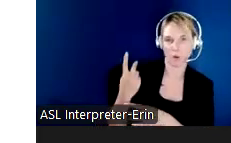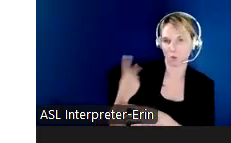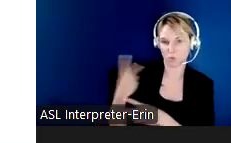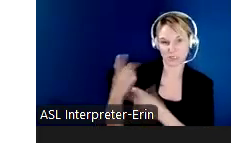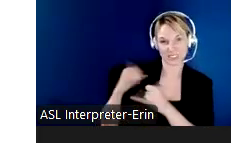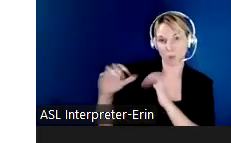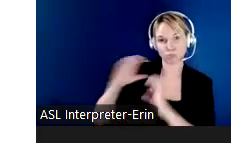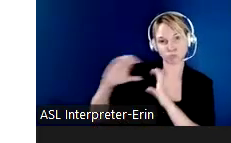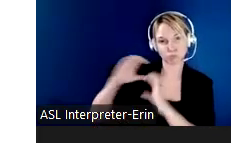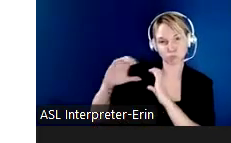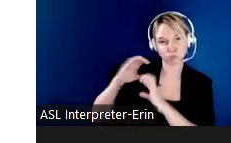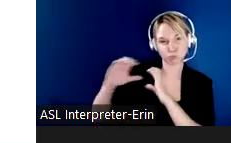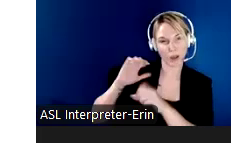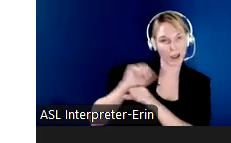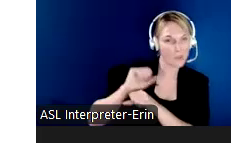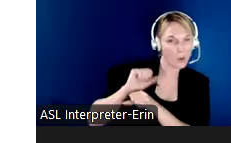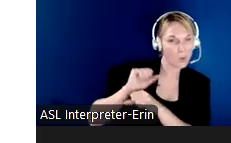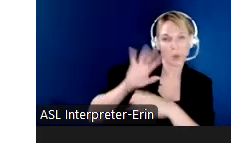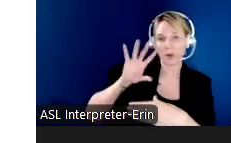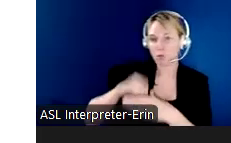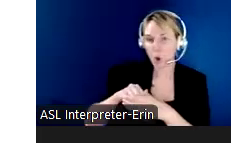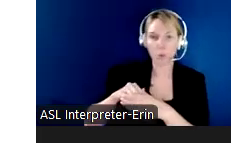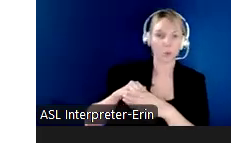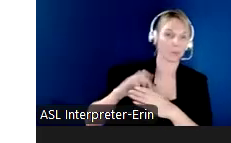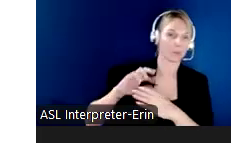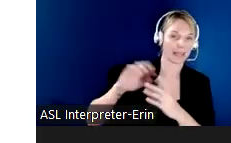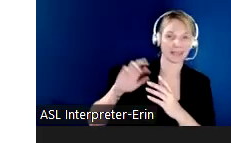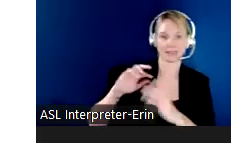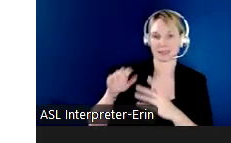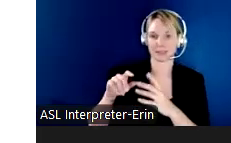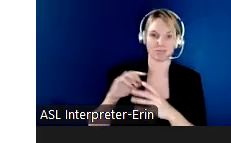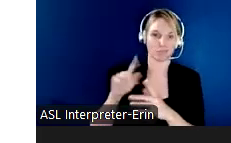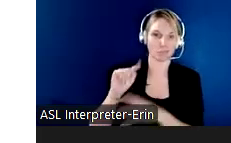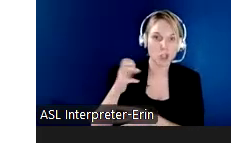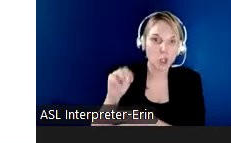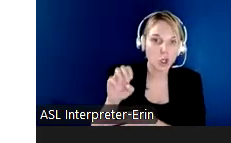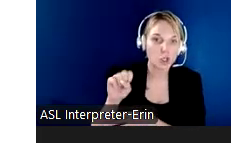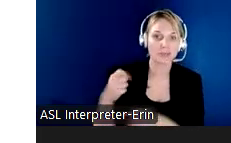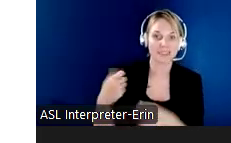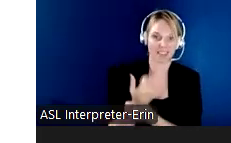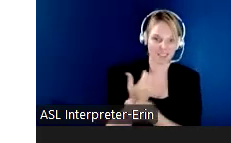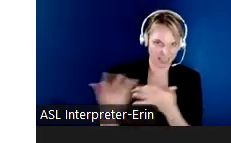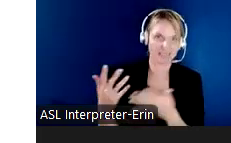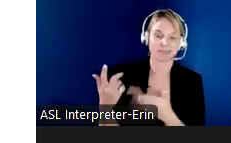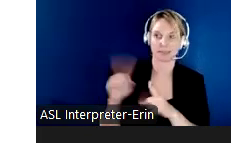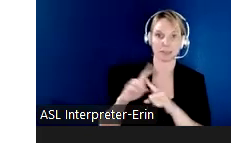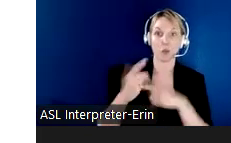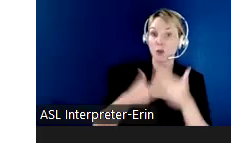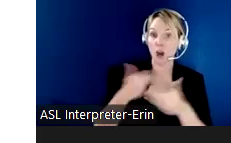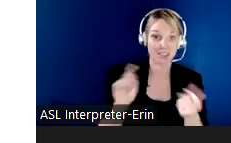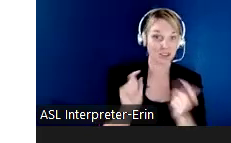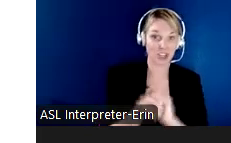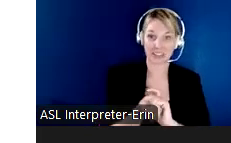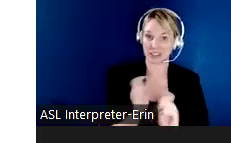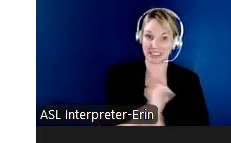and changes in terms. So HCA still knows what to bill for, but basically there's not going to be any process changes or anything like that for